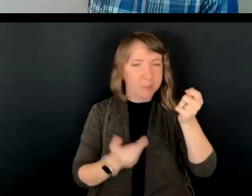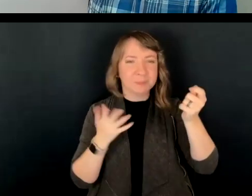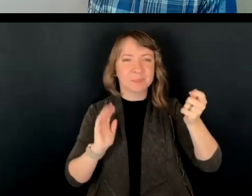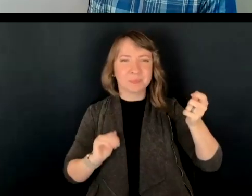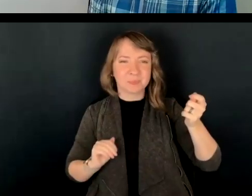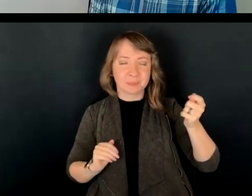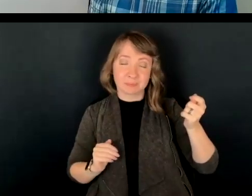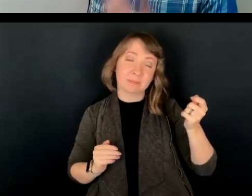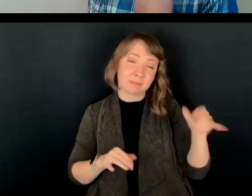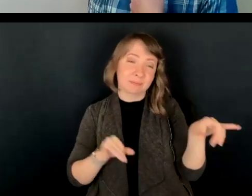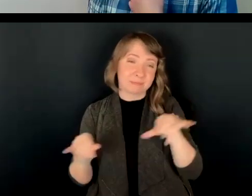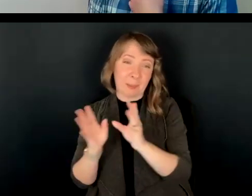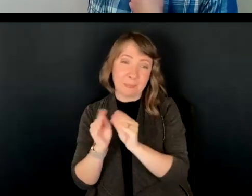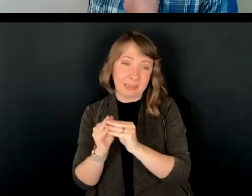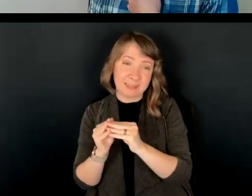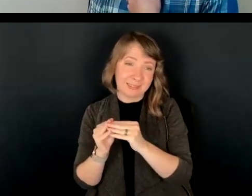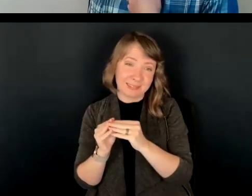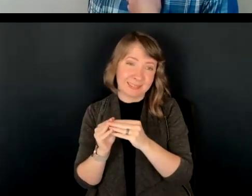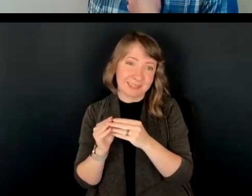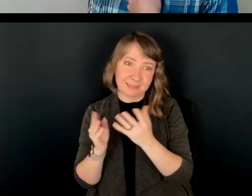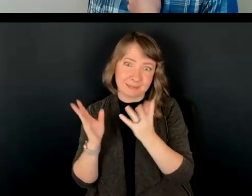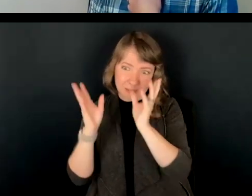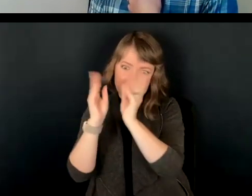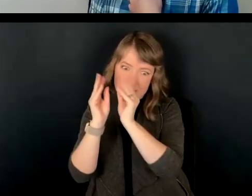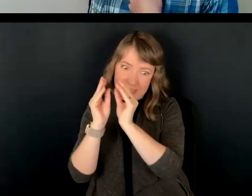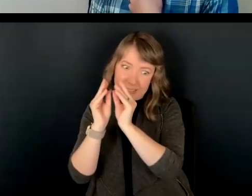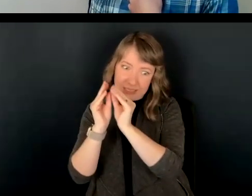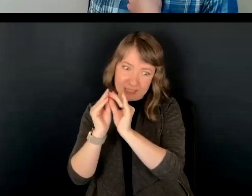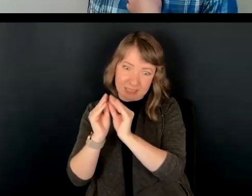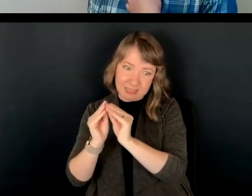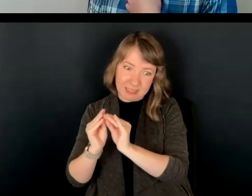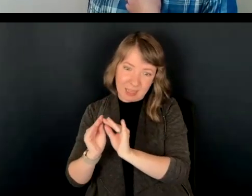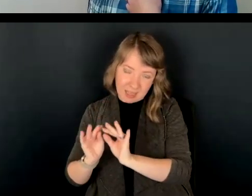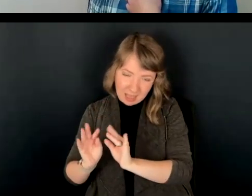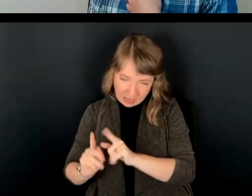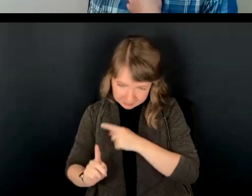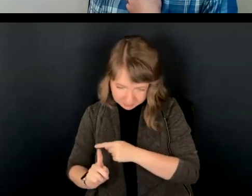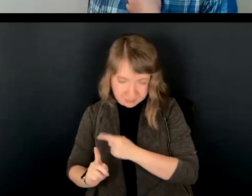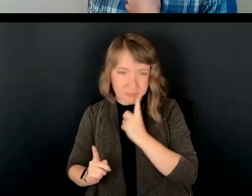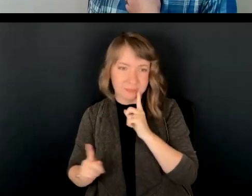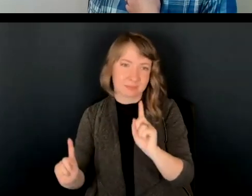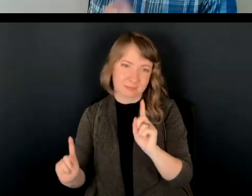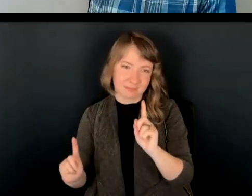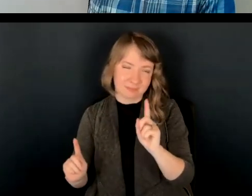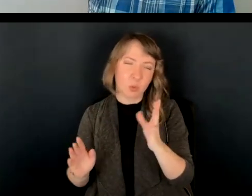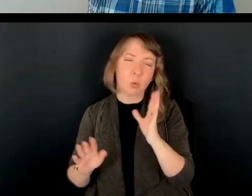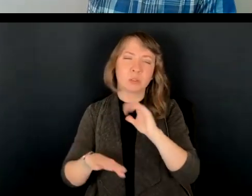important, both with others and with yourself. So setting, it's always going to take a little bit more than you